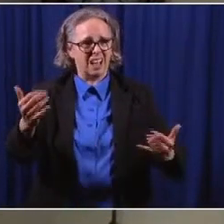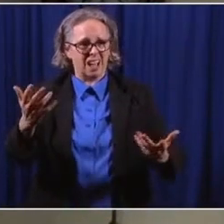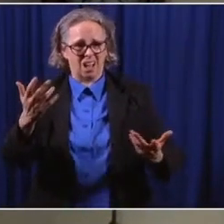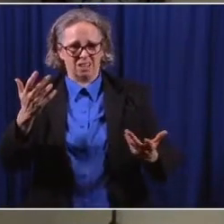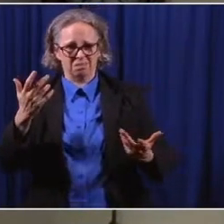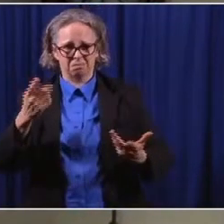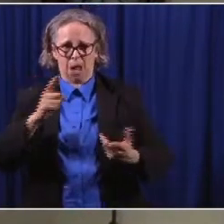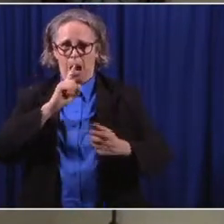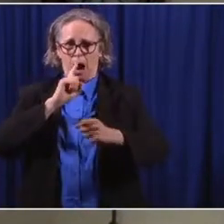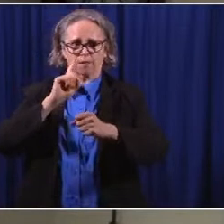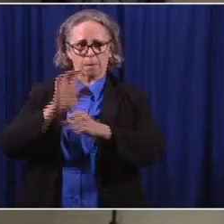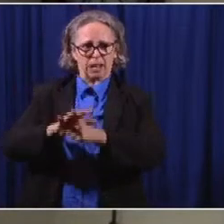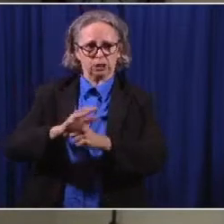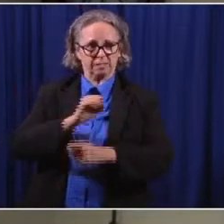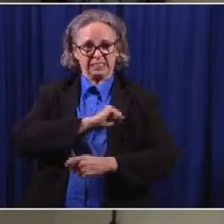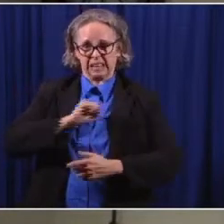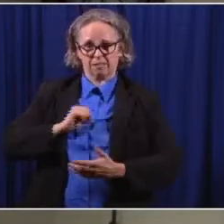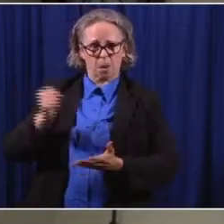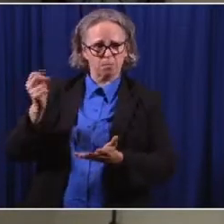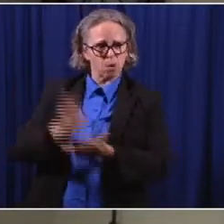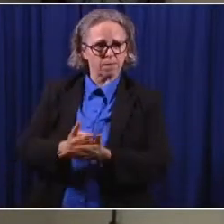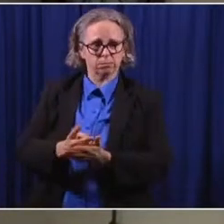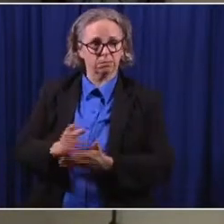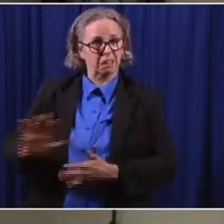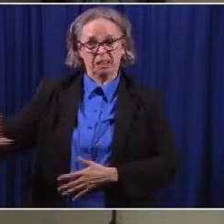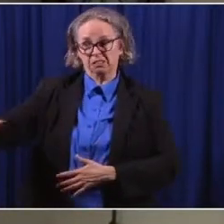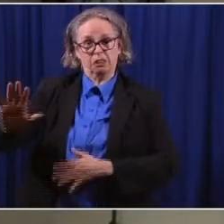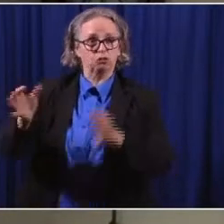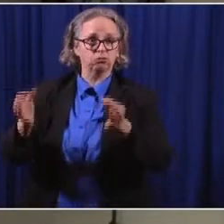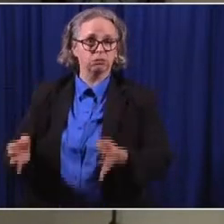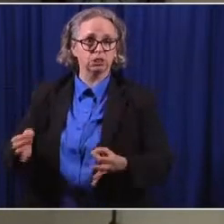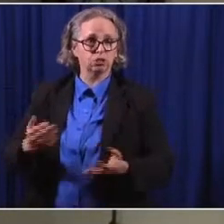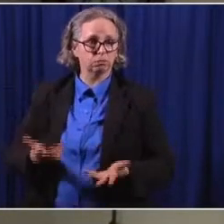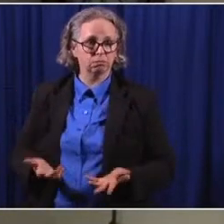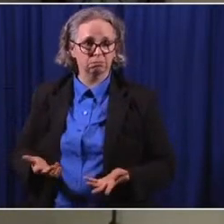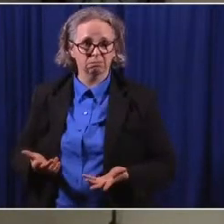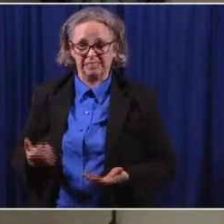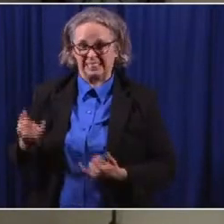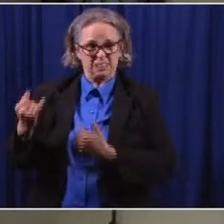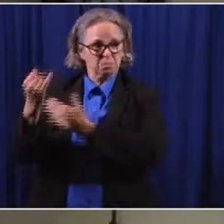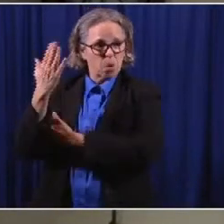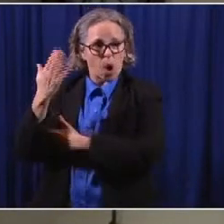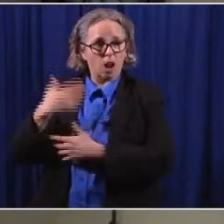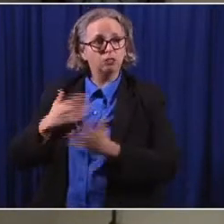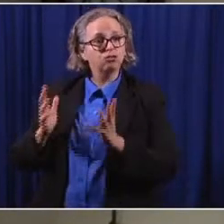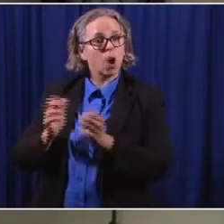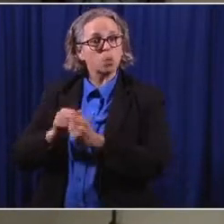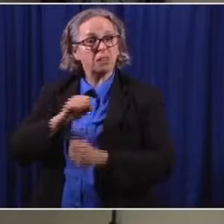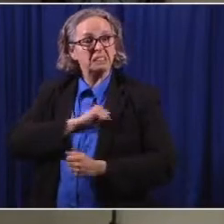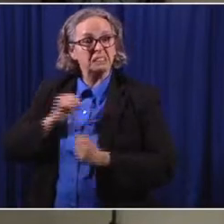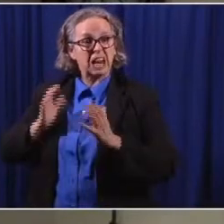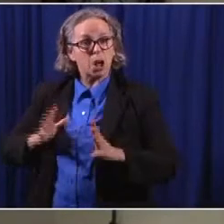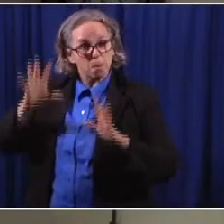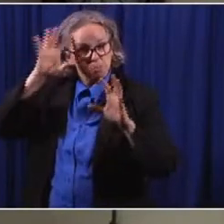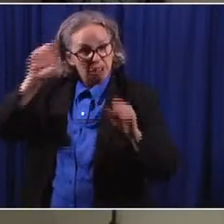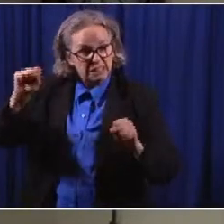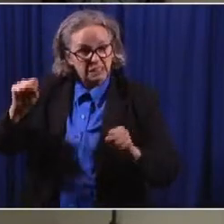up to the Senate. I talked to the Senate President this morning, Larry Obhoff. I talked to the